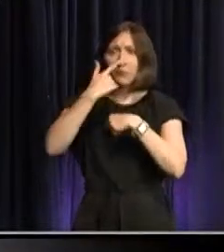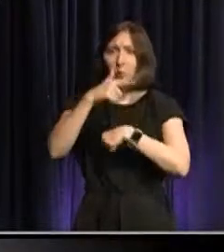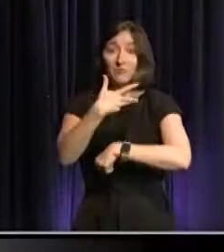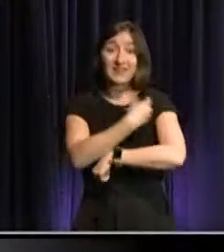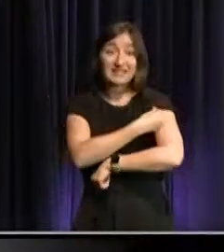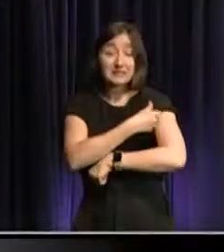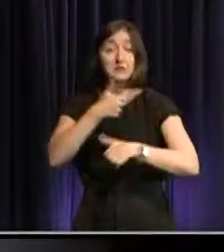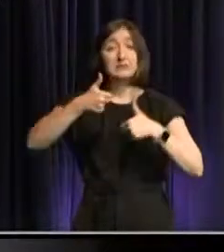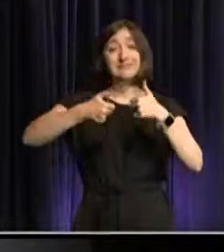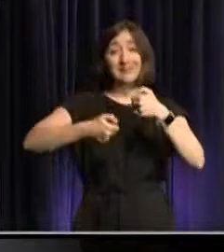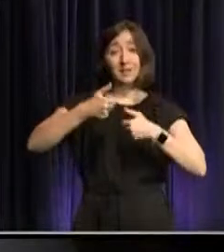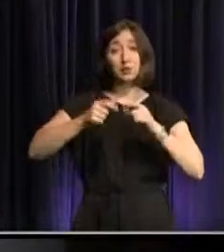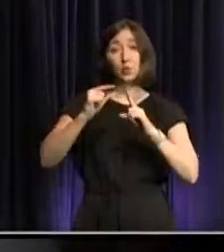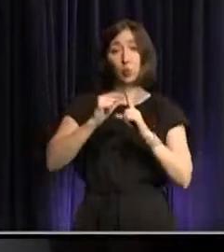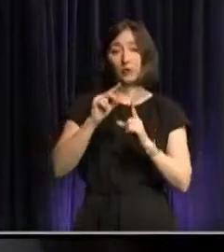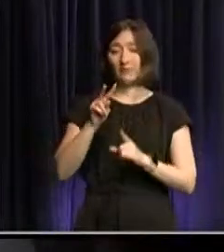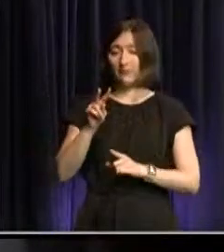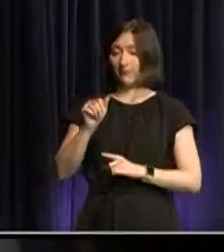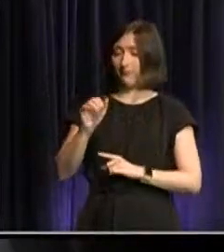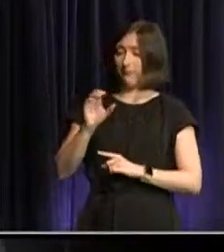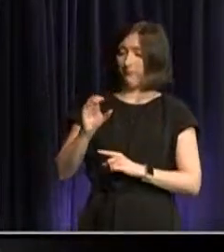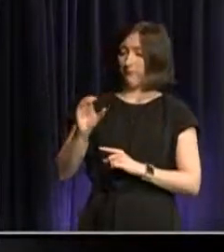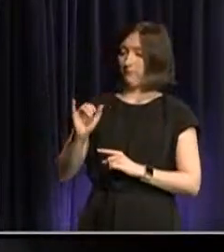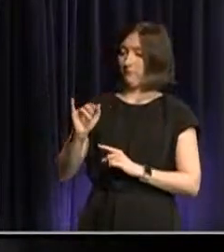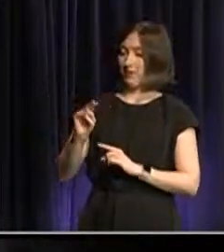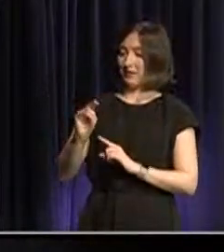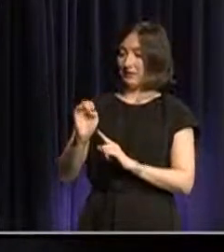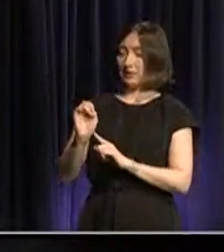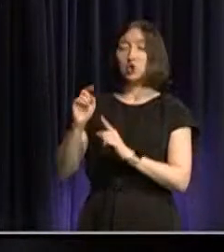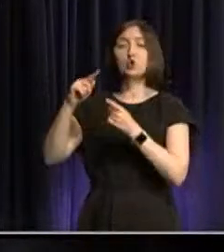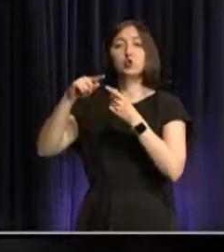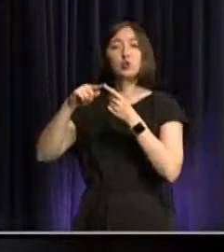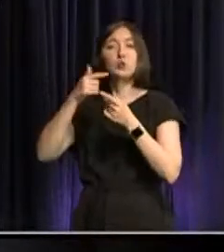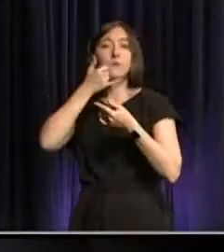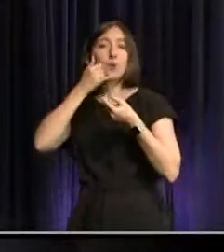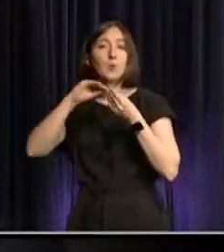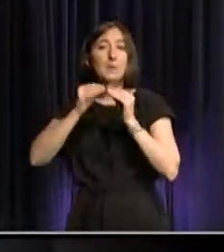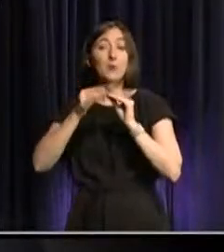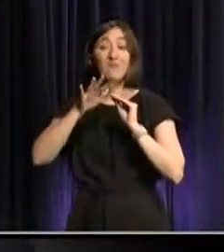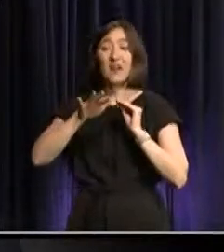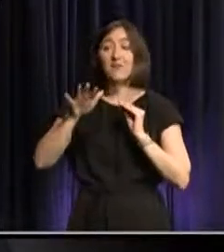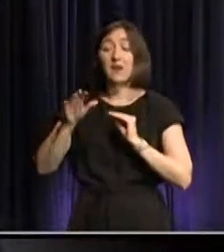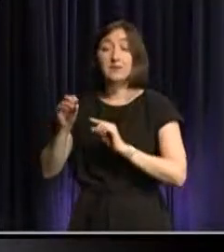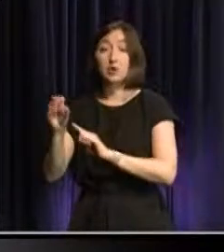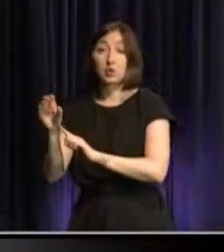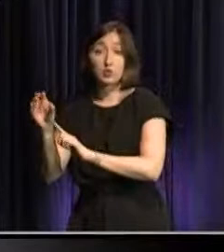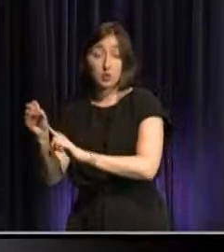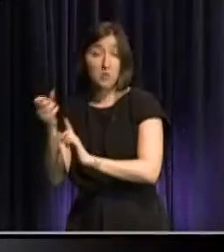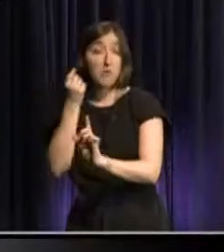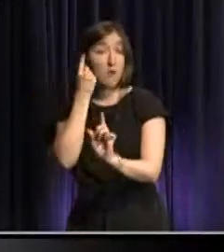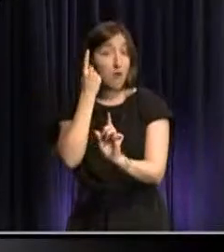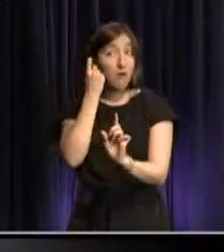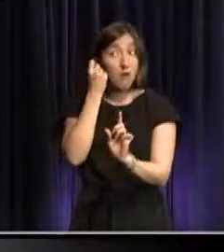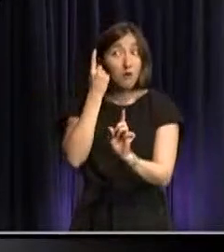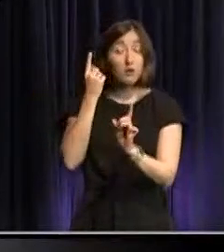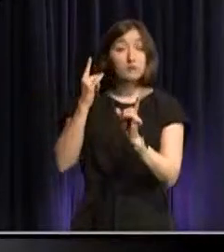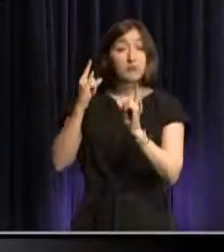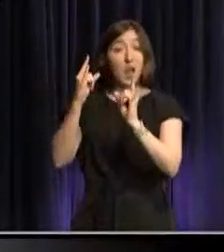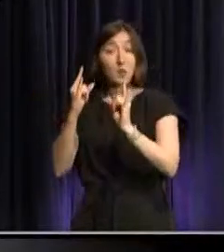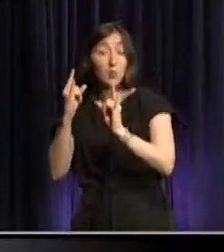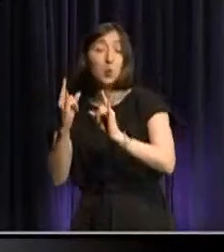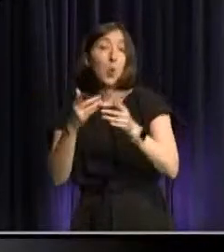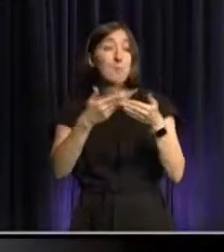to 55000, and you'll get a text alert when new appointments become available in one of the public health labs that are providing